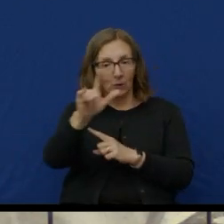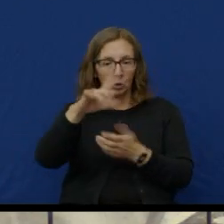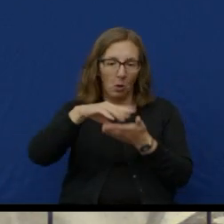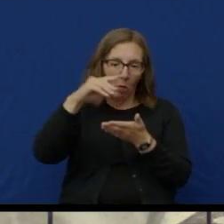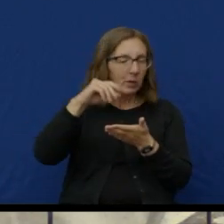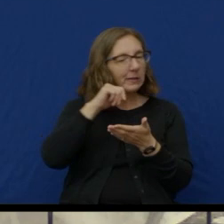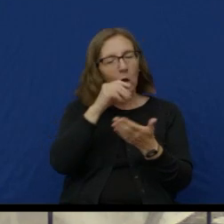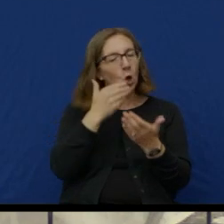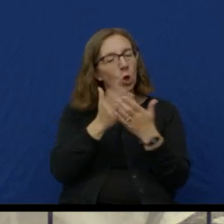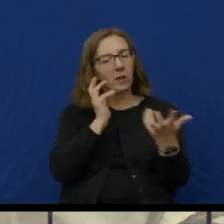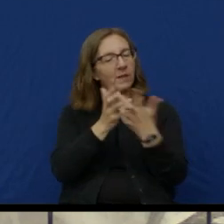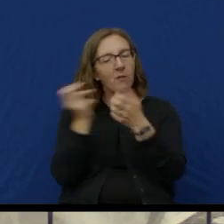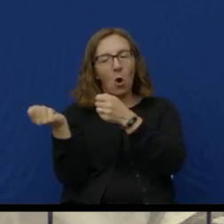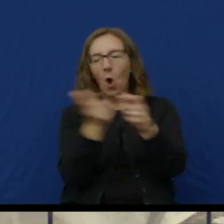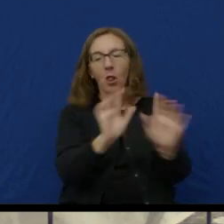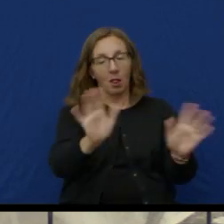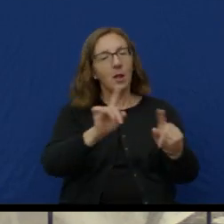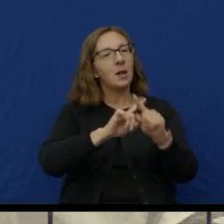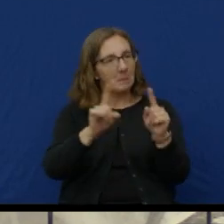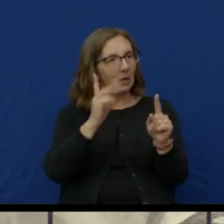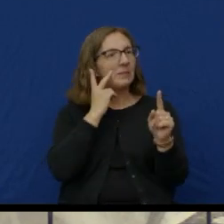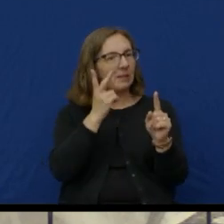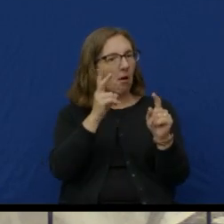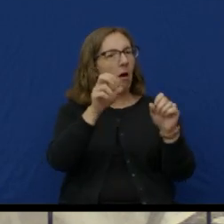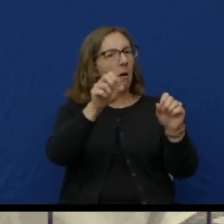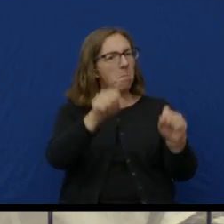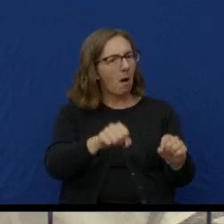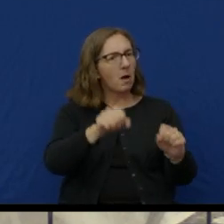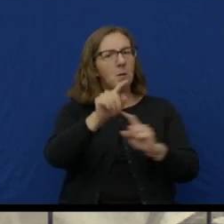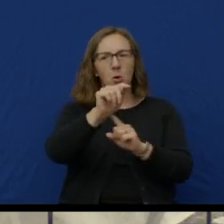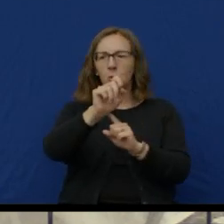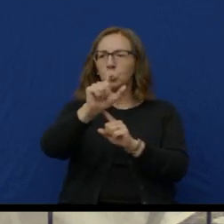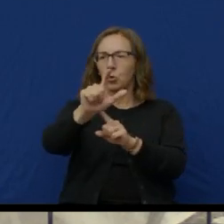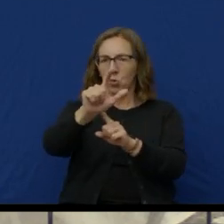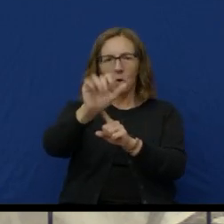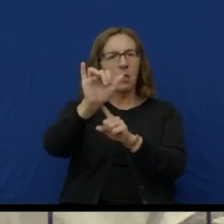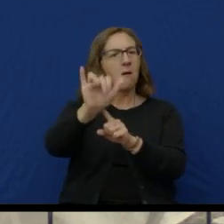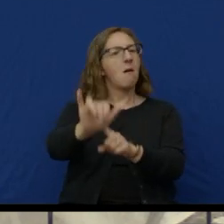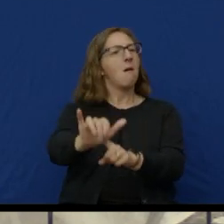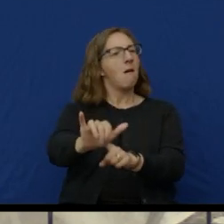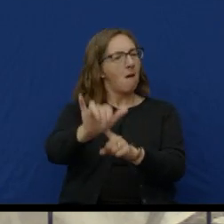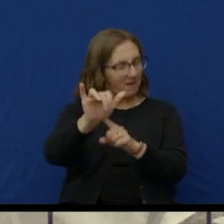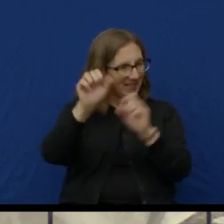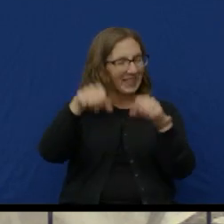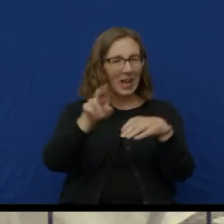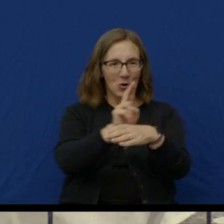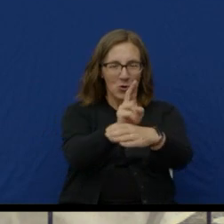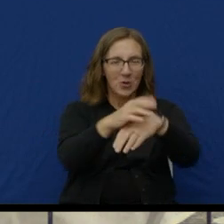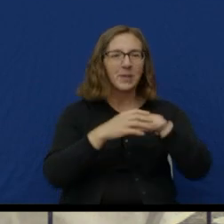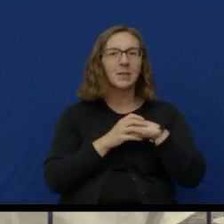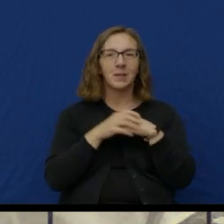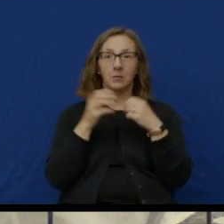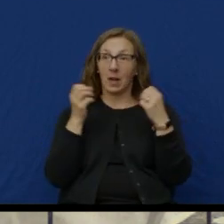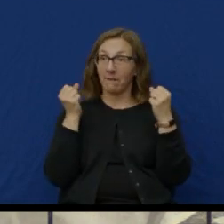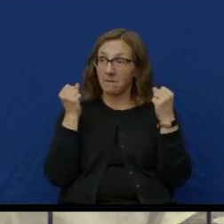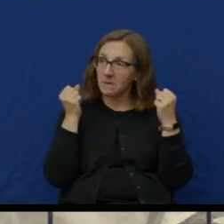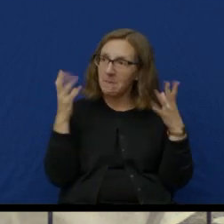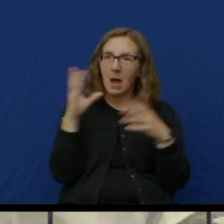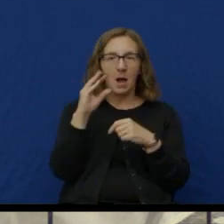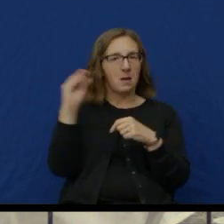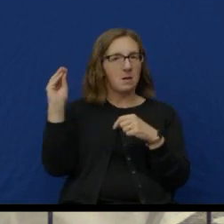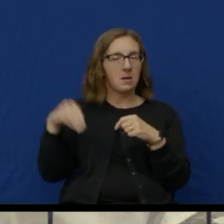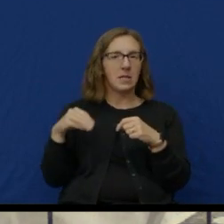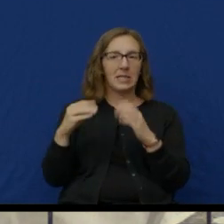student, but we've definitely seen the benefits of that as one of the tools in the toolbox that are out there. We have a higher percentage of teachers, and you can see that from